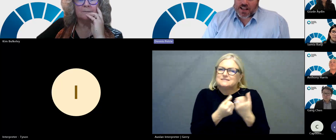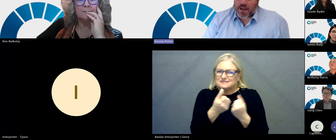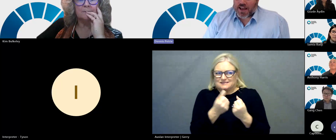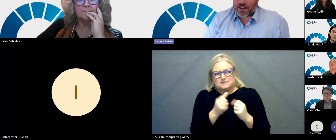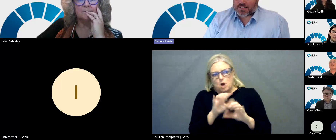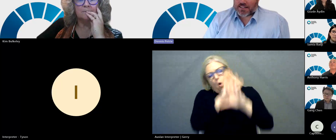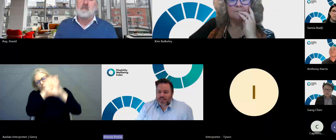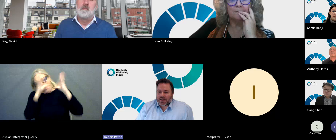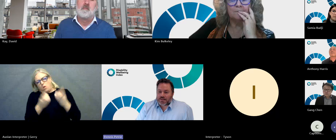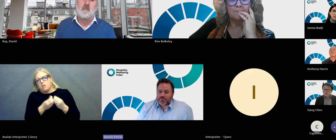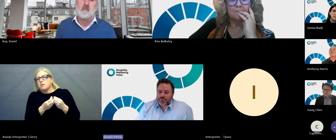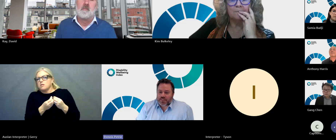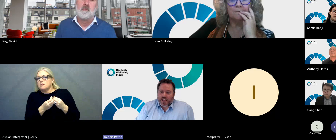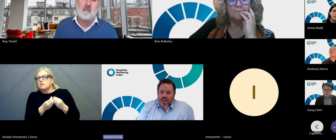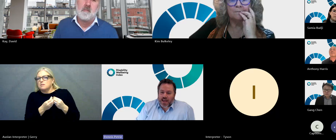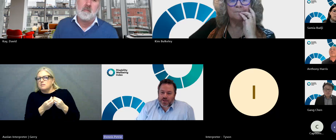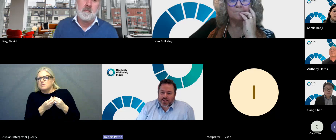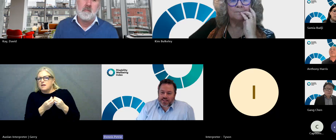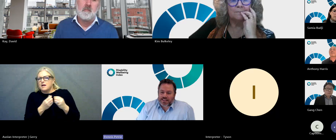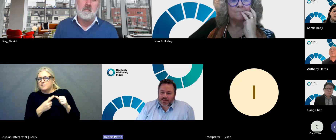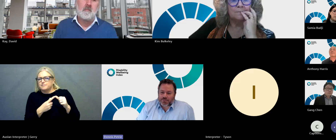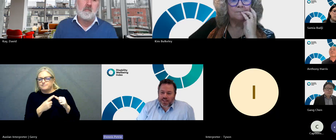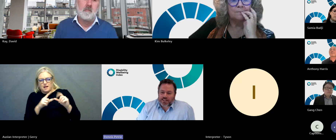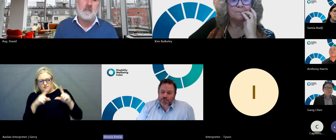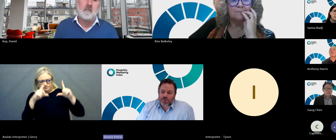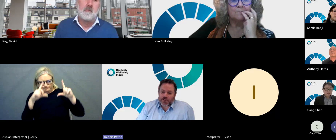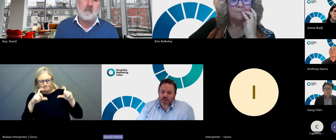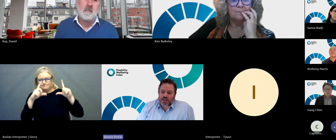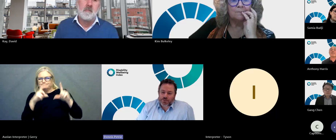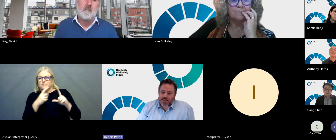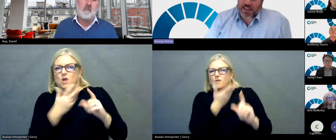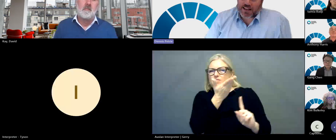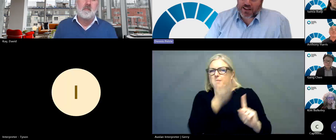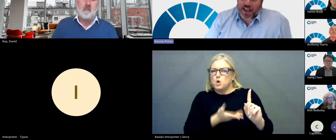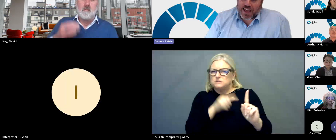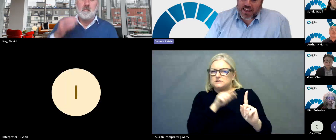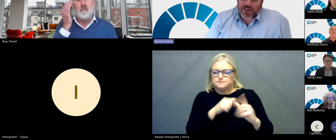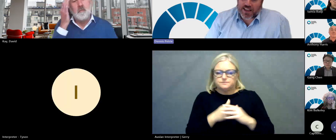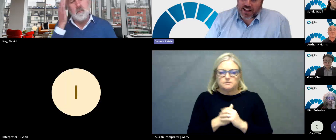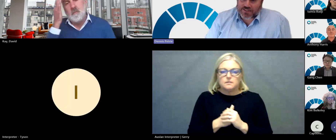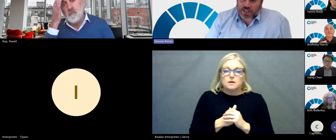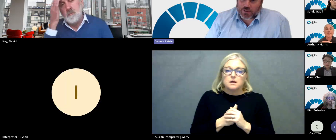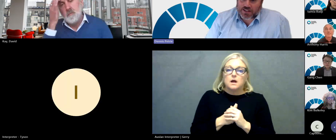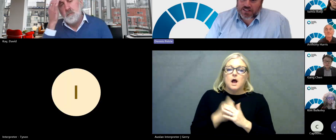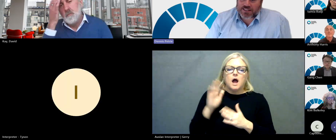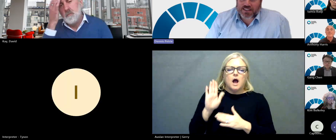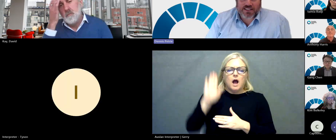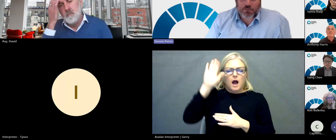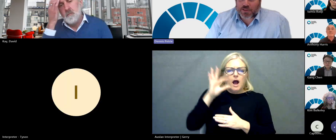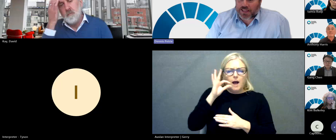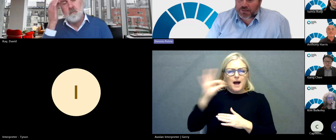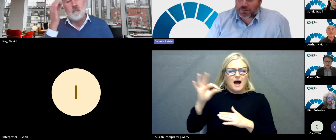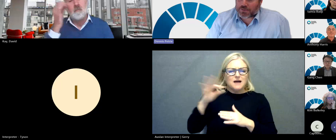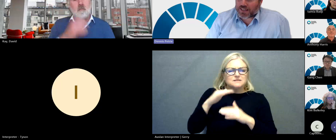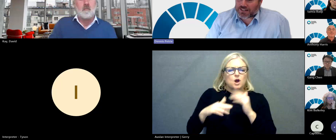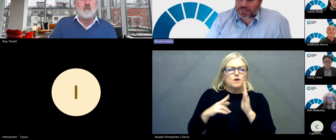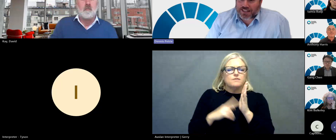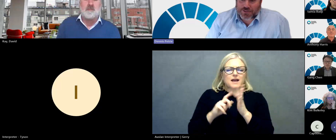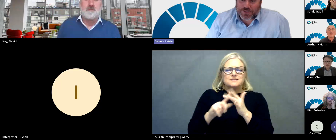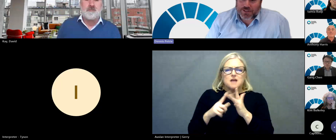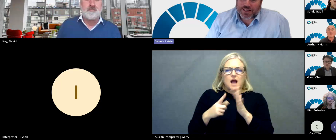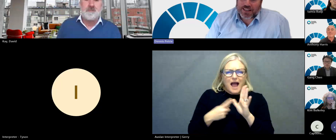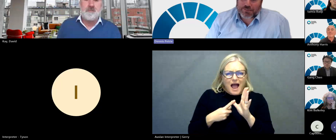question about how it is planned to be utilized within the NDIA, NDIS evaluations. Is there a planned